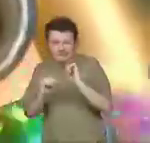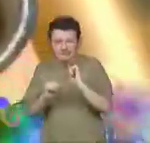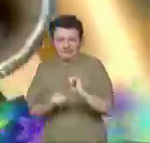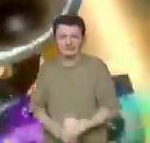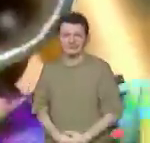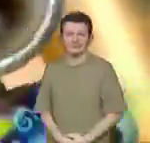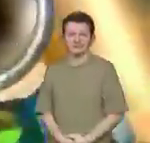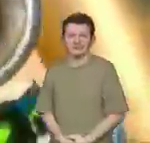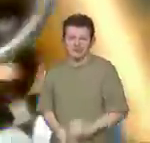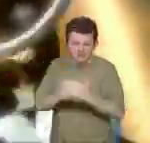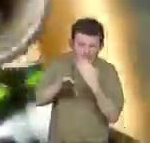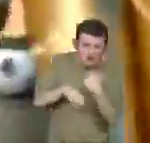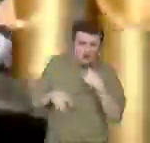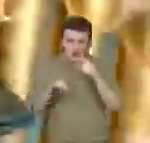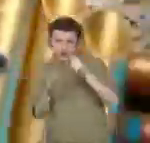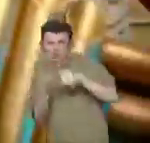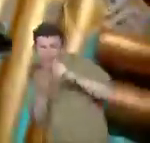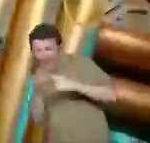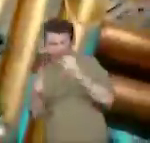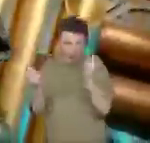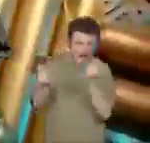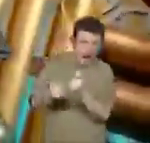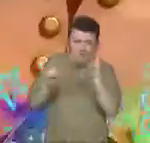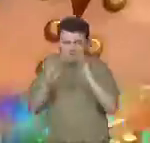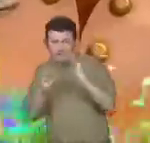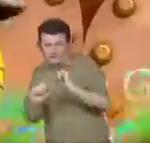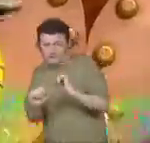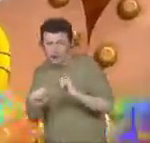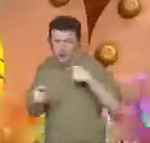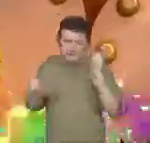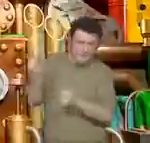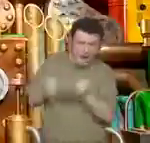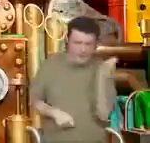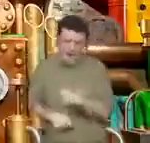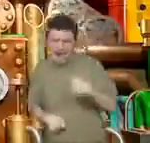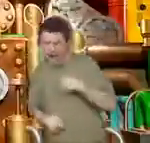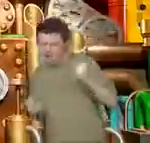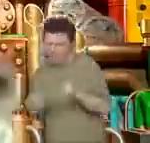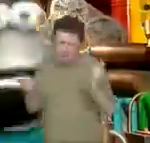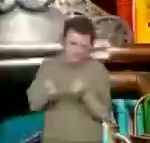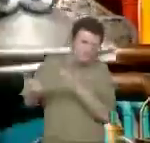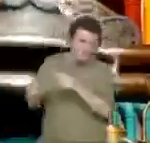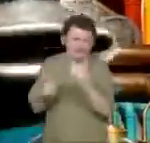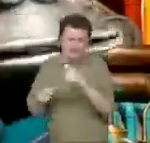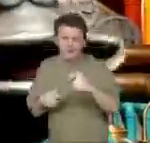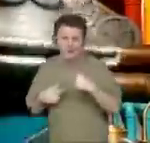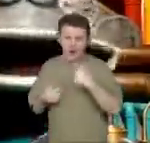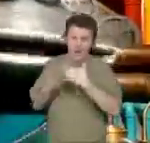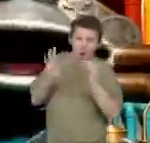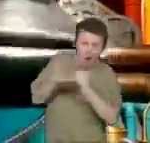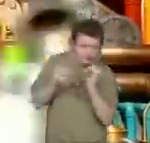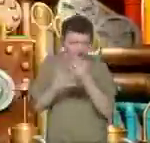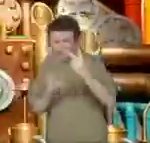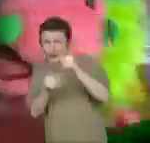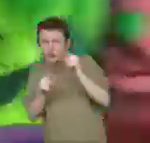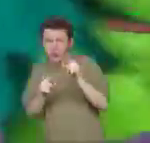that's what I do. Tiddle, little, little, loop, dip, do. I bang on a drum. I strum, I strum. So the hoobs can visit